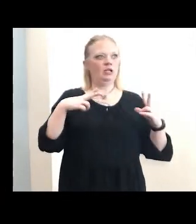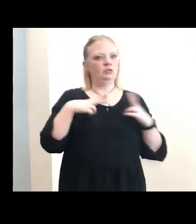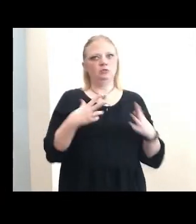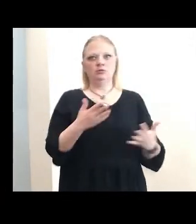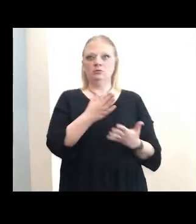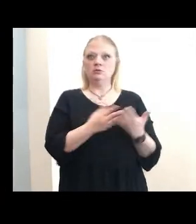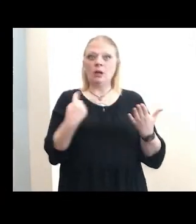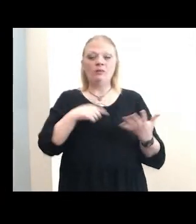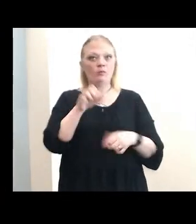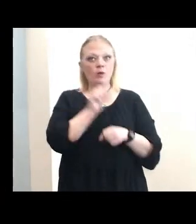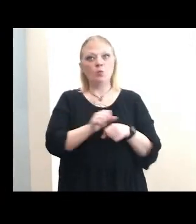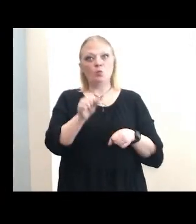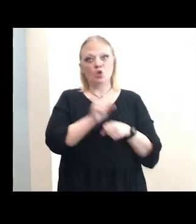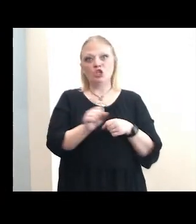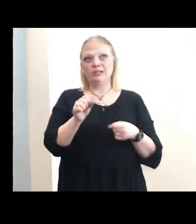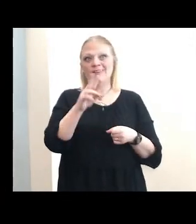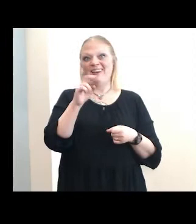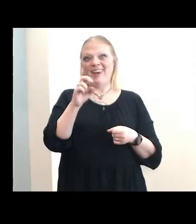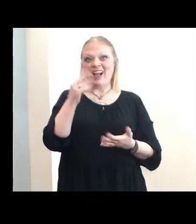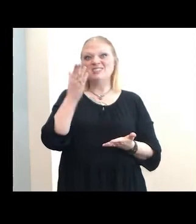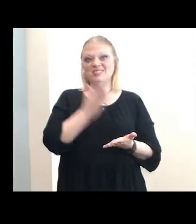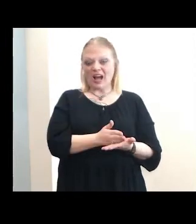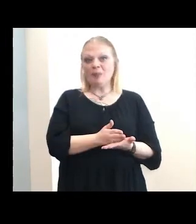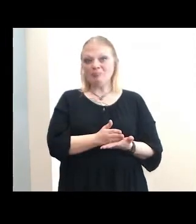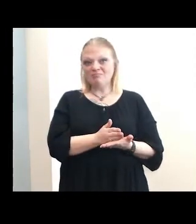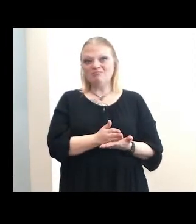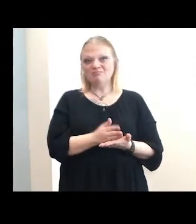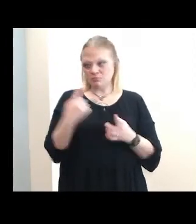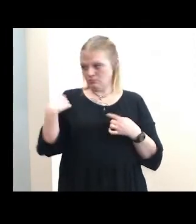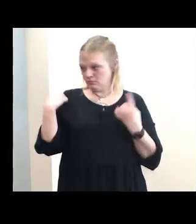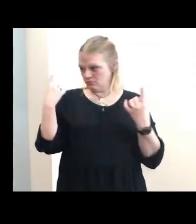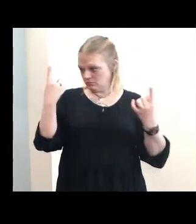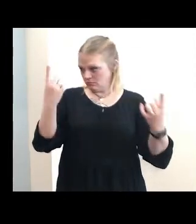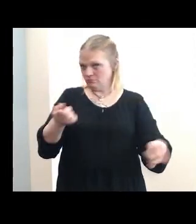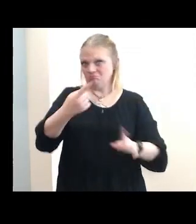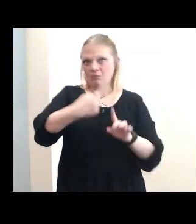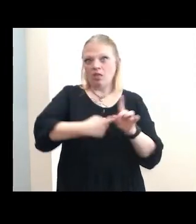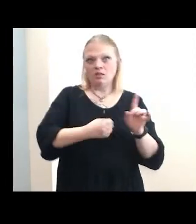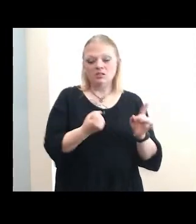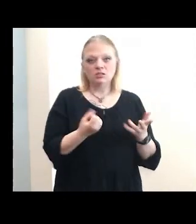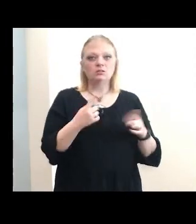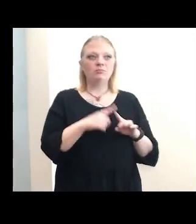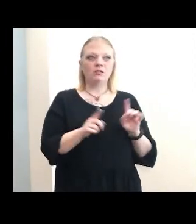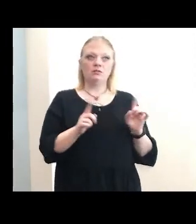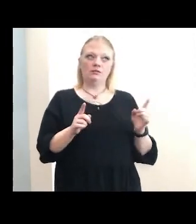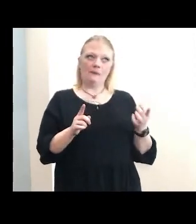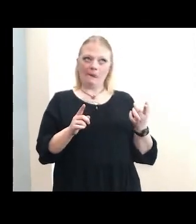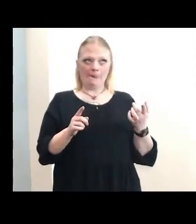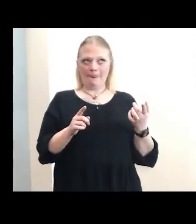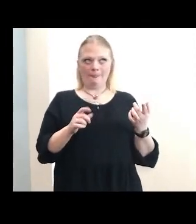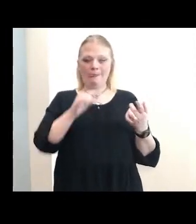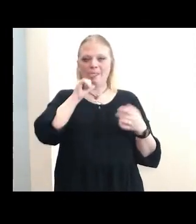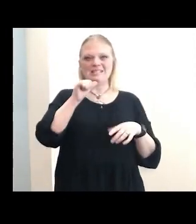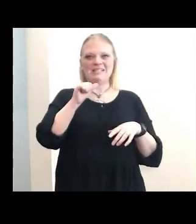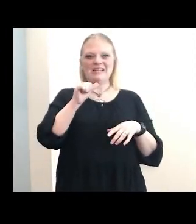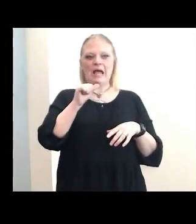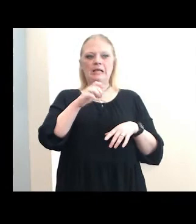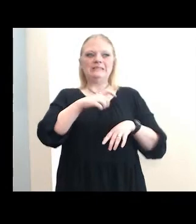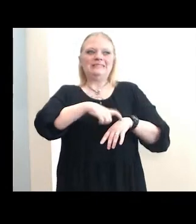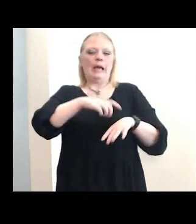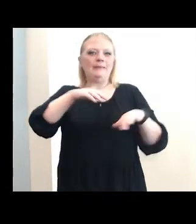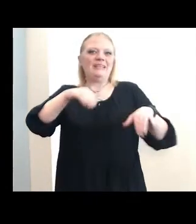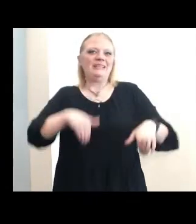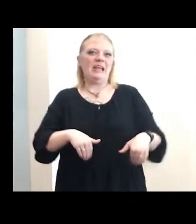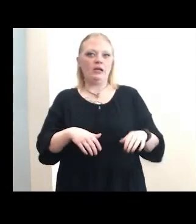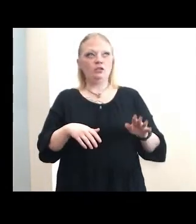us have been working pretty much nonstop for months now, but it's not time yet just to treat